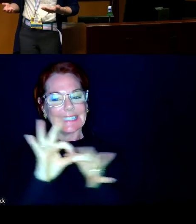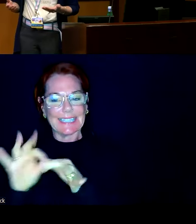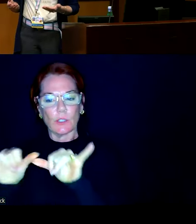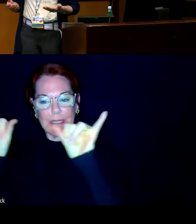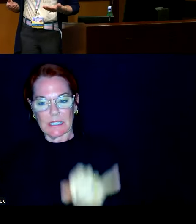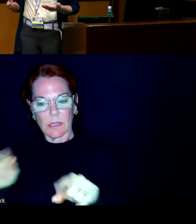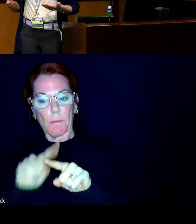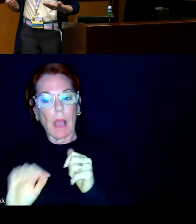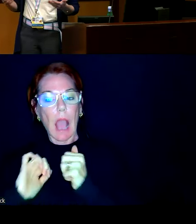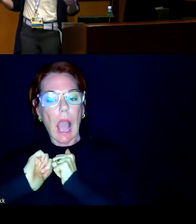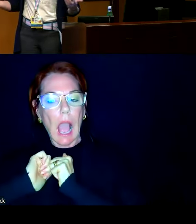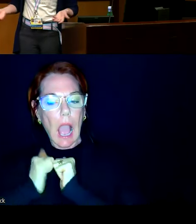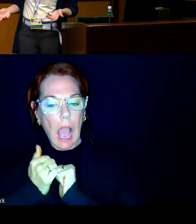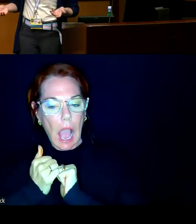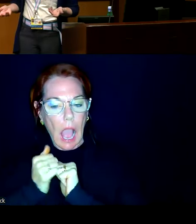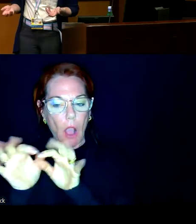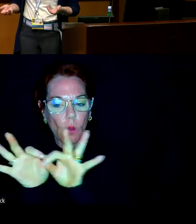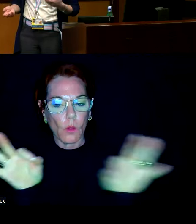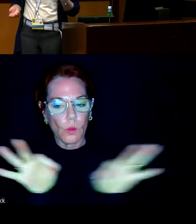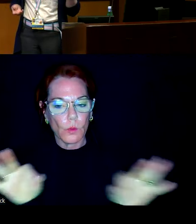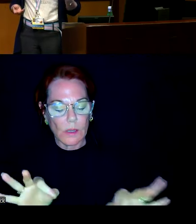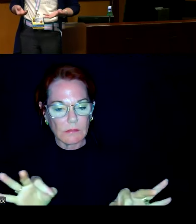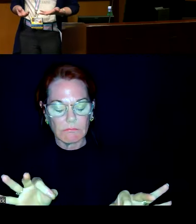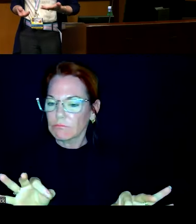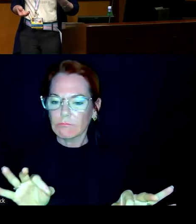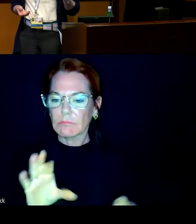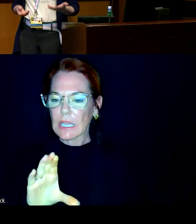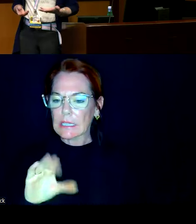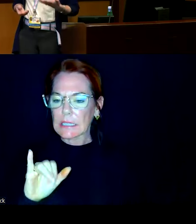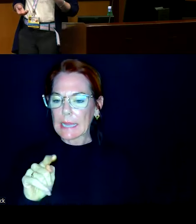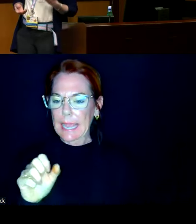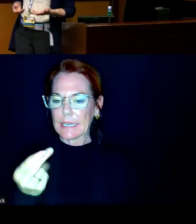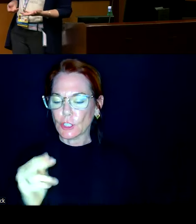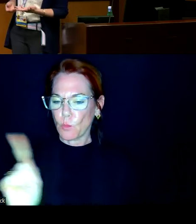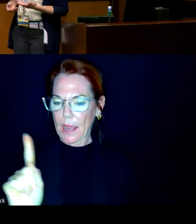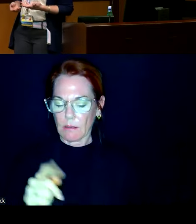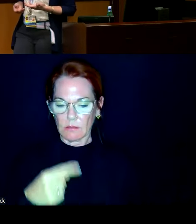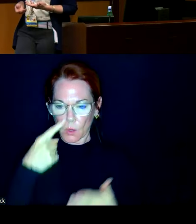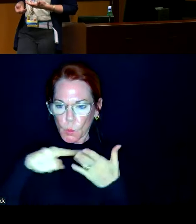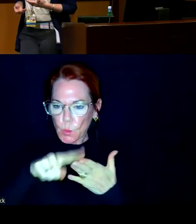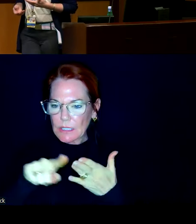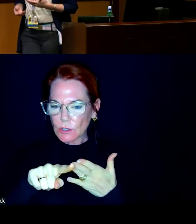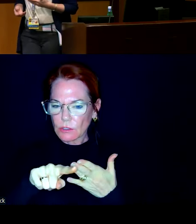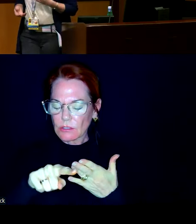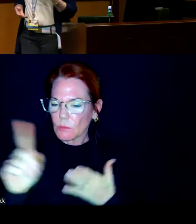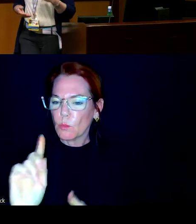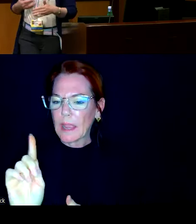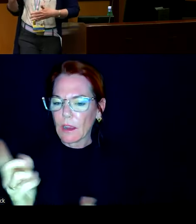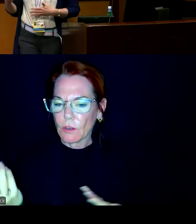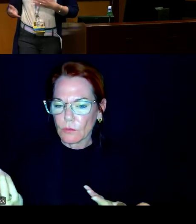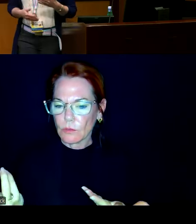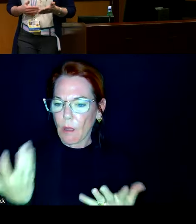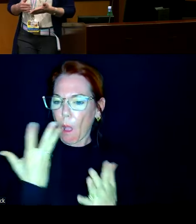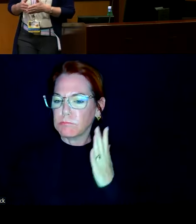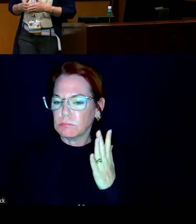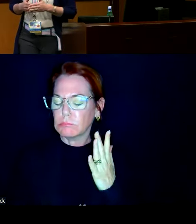sense. Where's the citations and where's the research to back up what is being said? And so even when